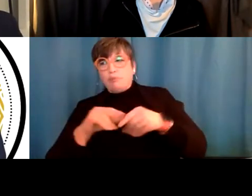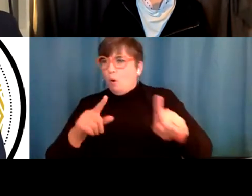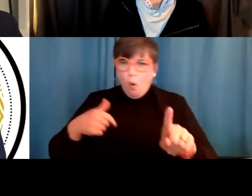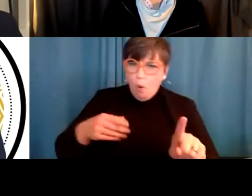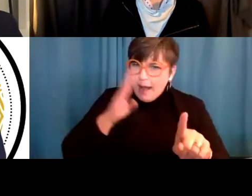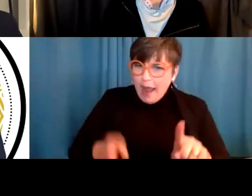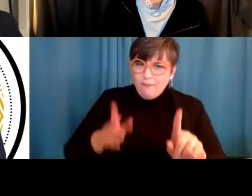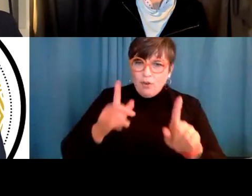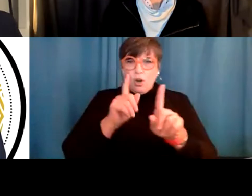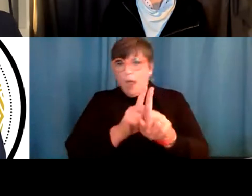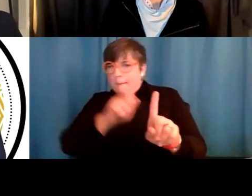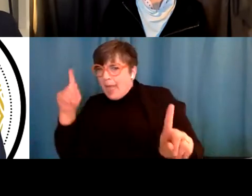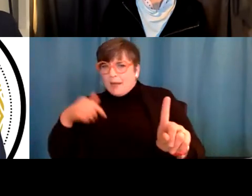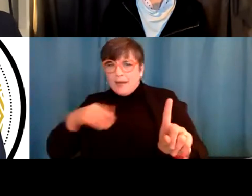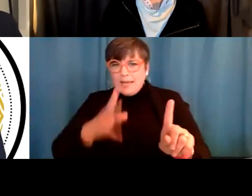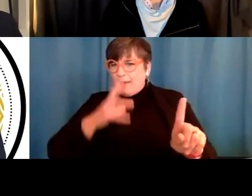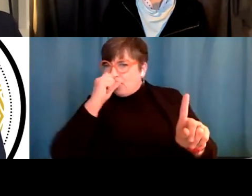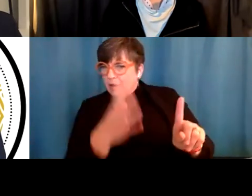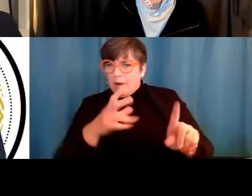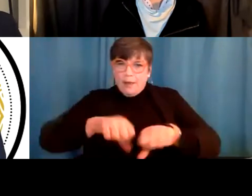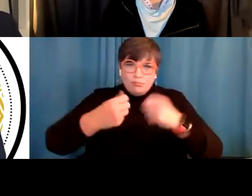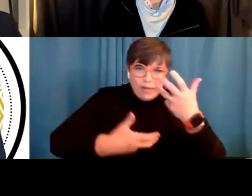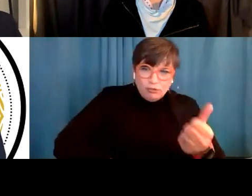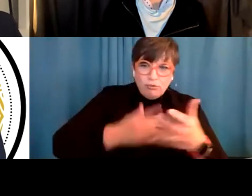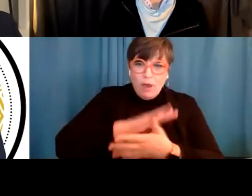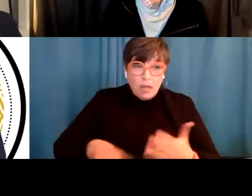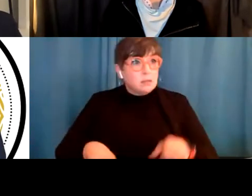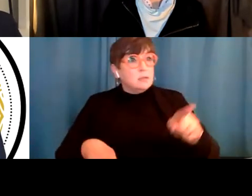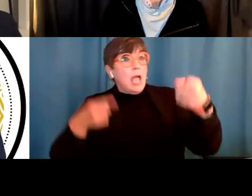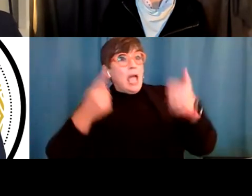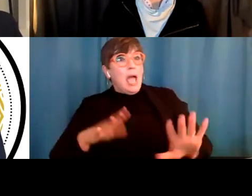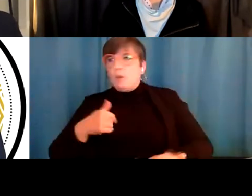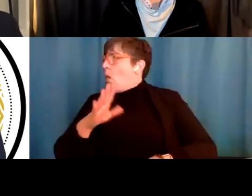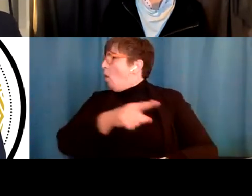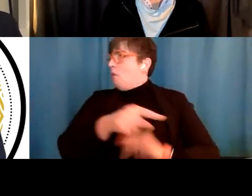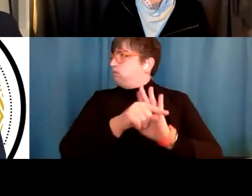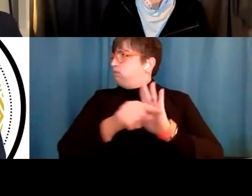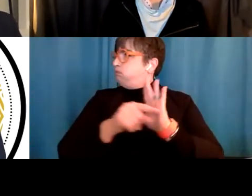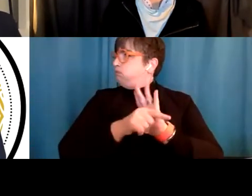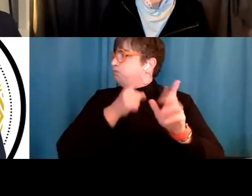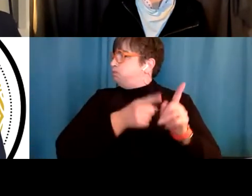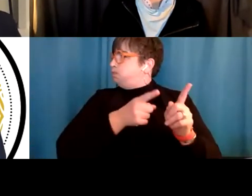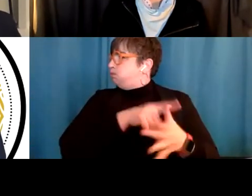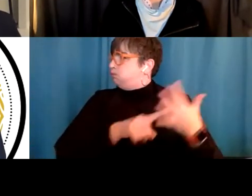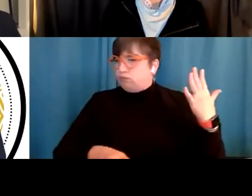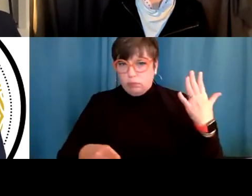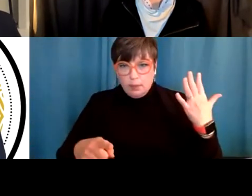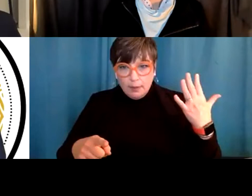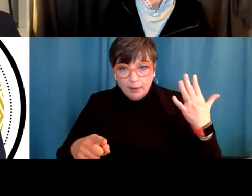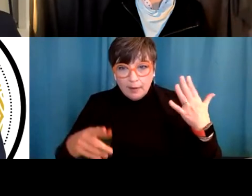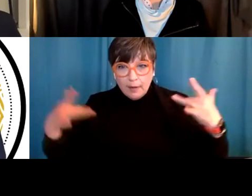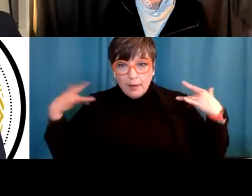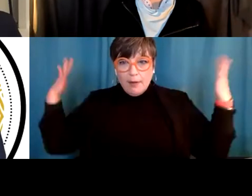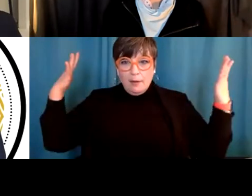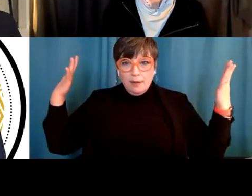and betray him and deny him. And then as soon as that happened, he started denying him left and right and claimed no association with